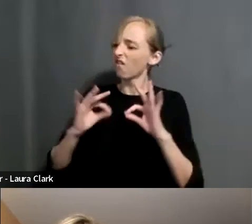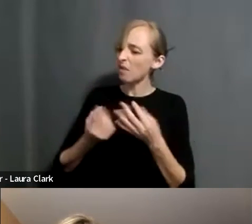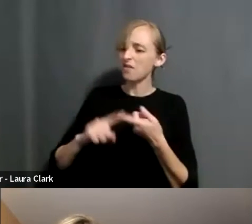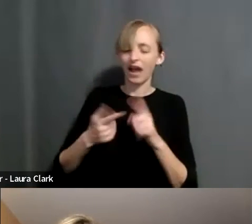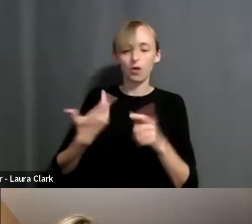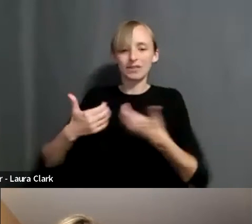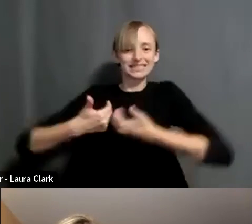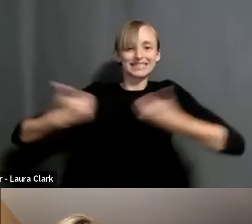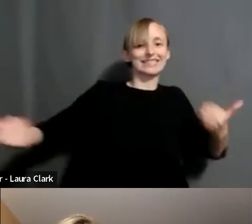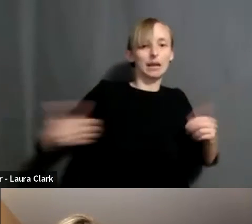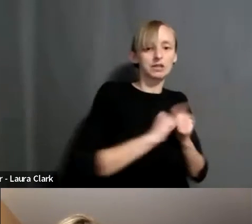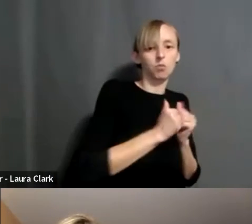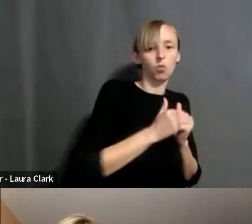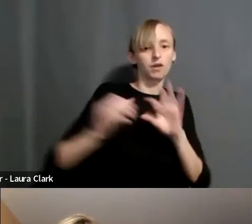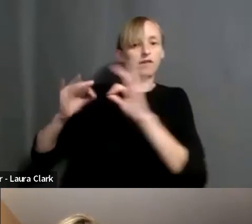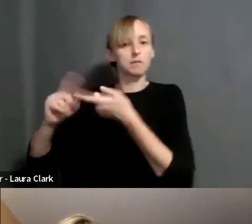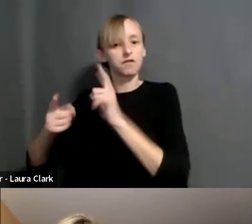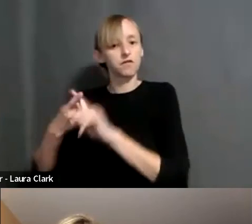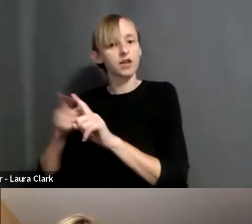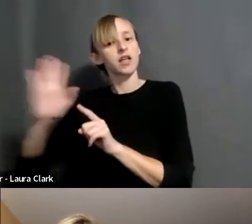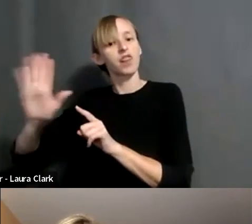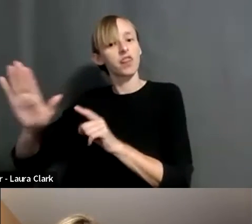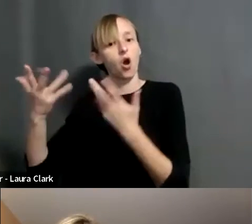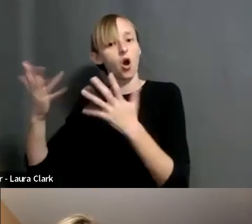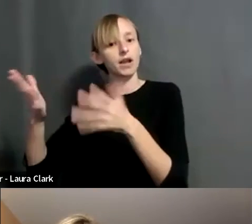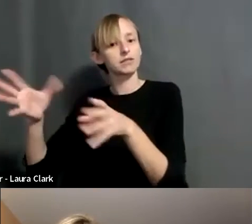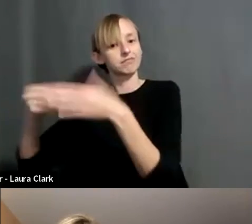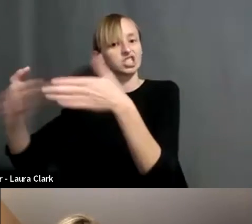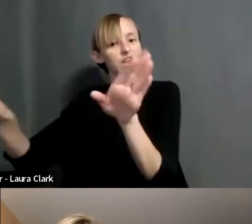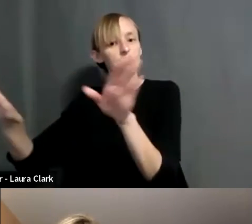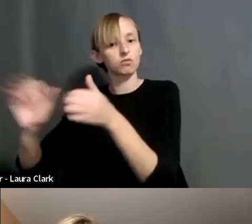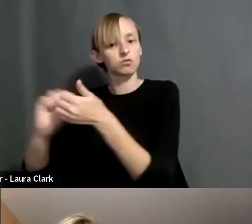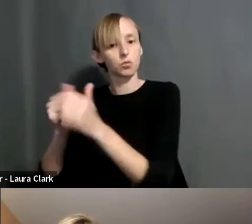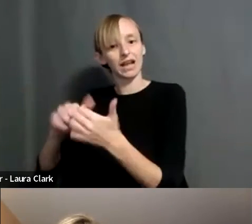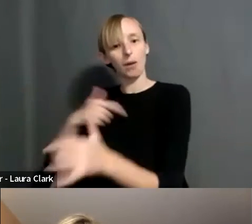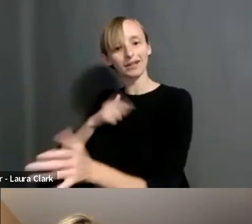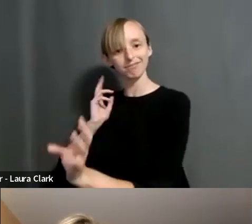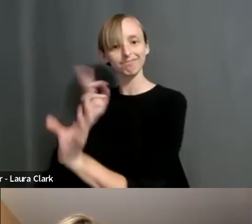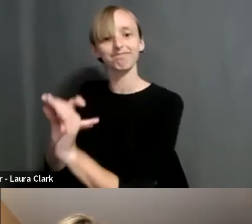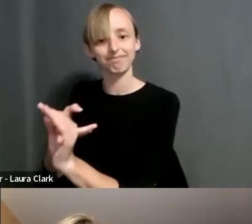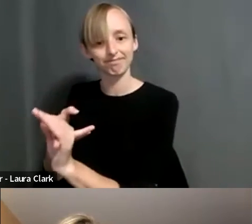friends. How do I get involved in the events that they're doing?